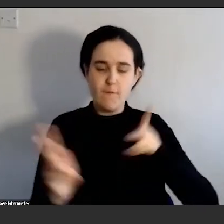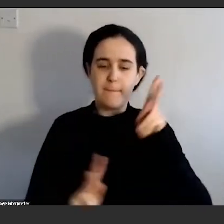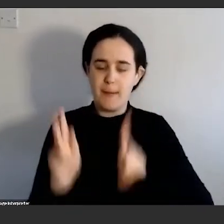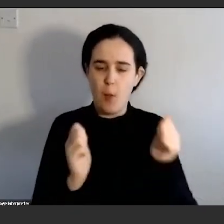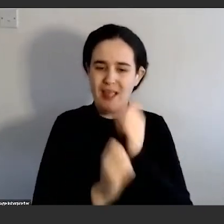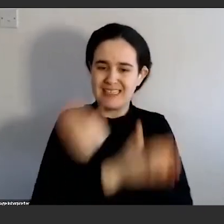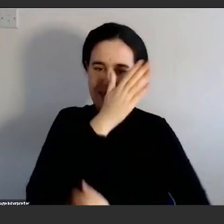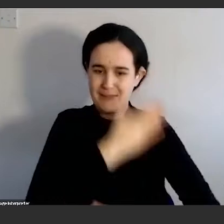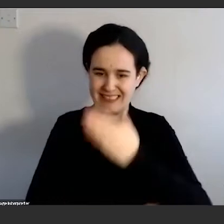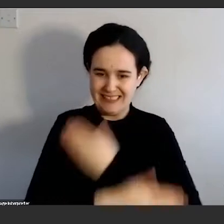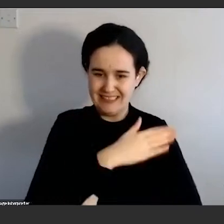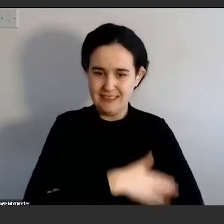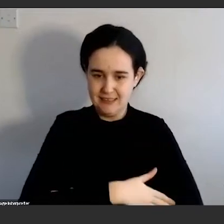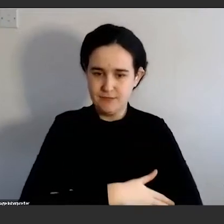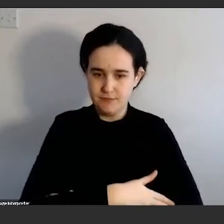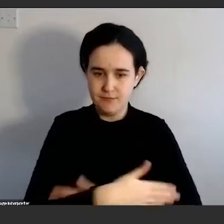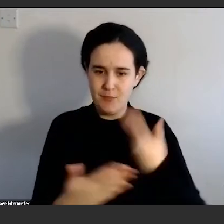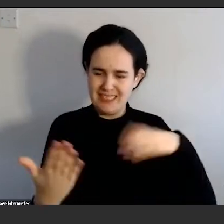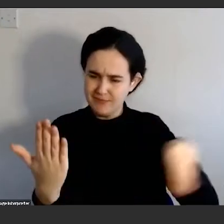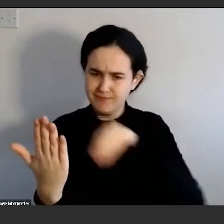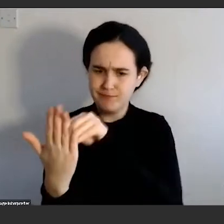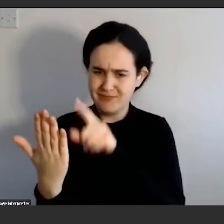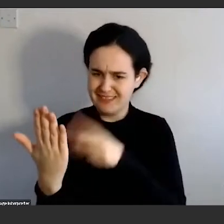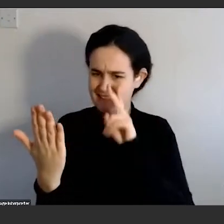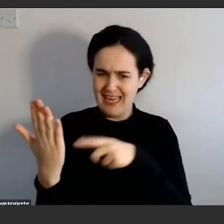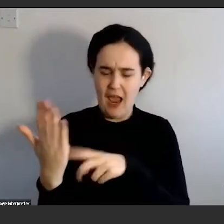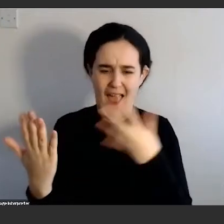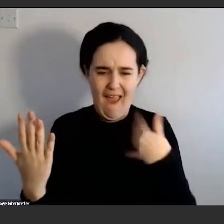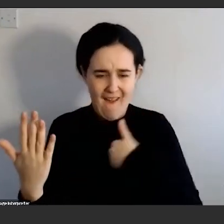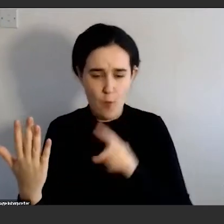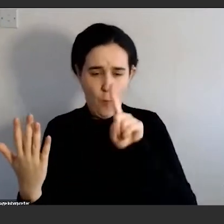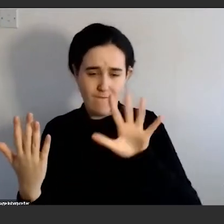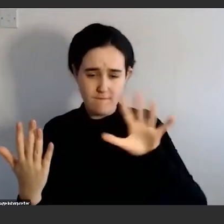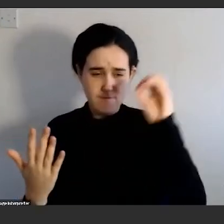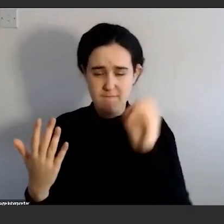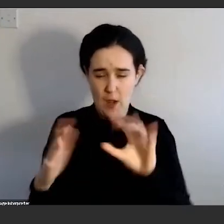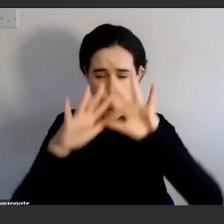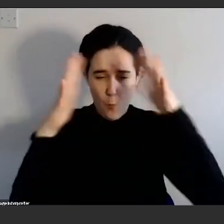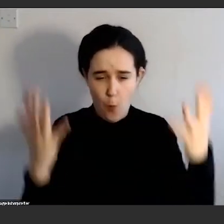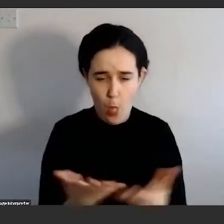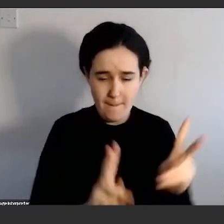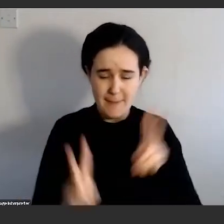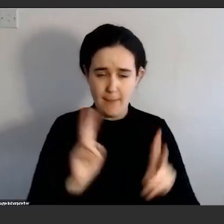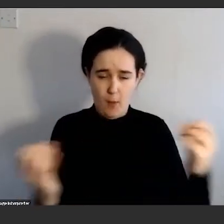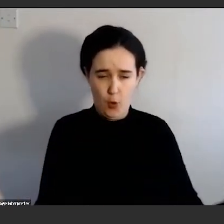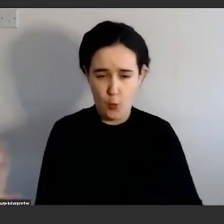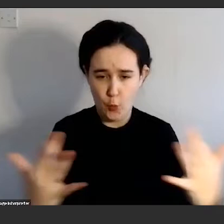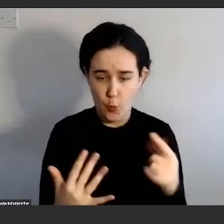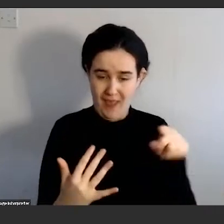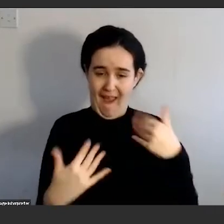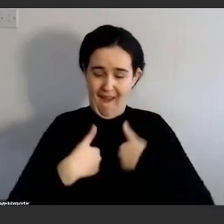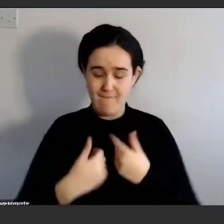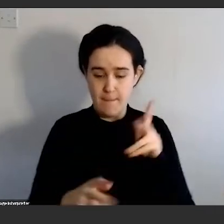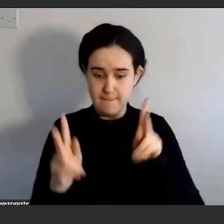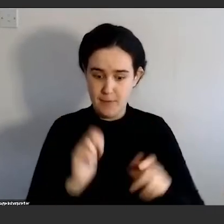their lives will have significant impact for individuals and for society at large. To make